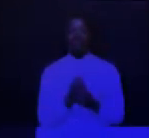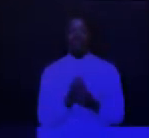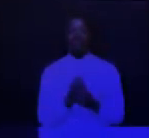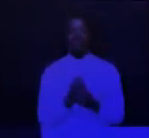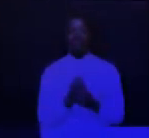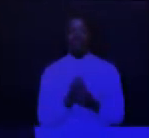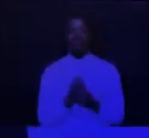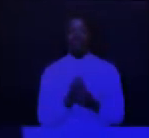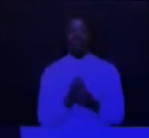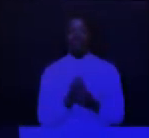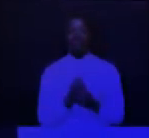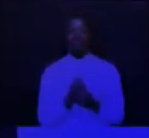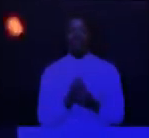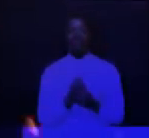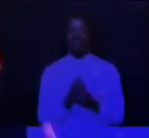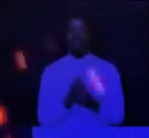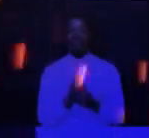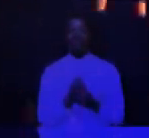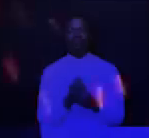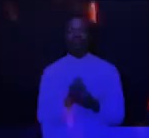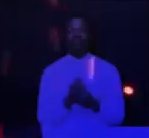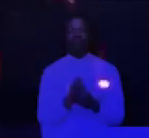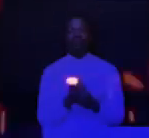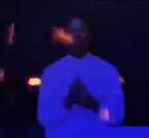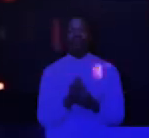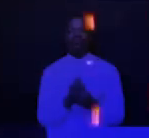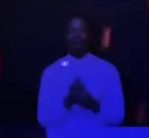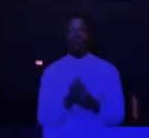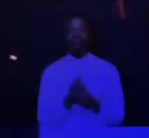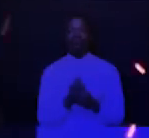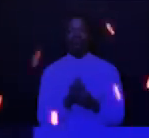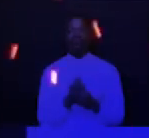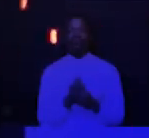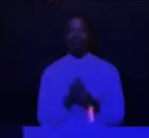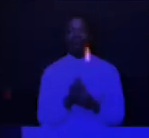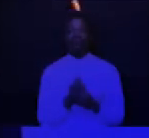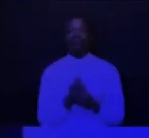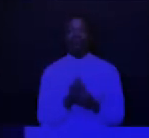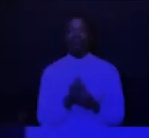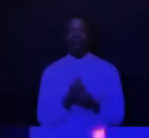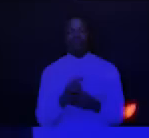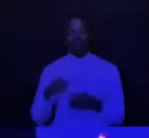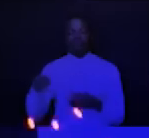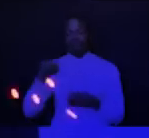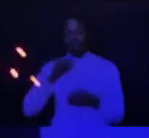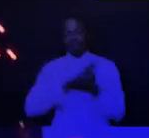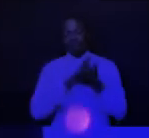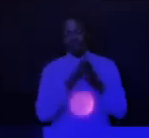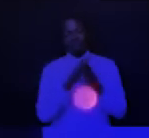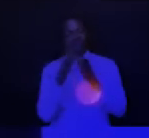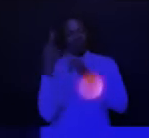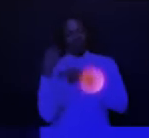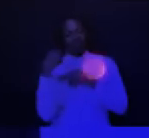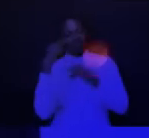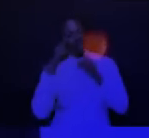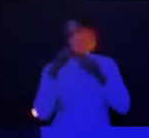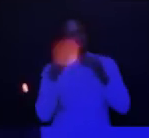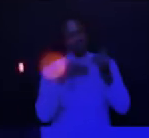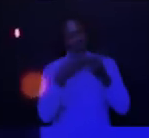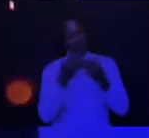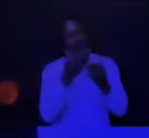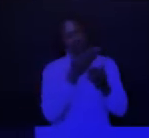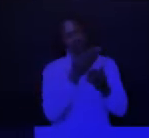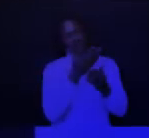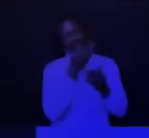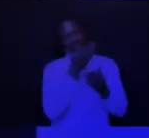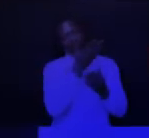anana wachiche nomano emma wong nyanum. They were made responsible for distributing the supplies for their